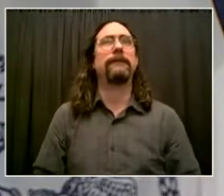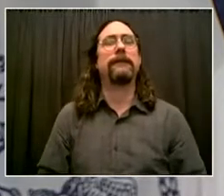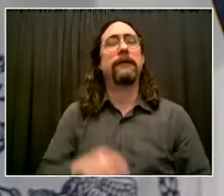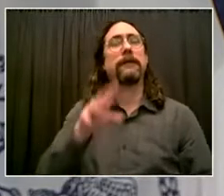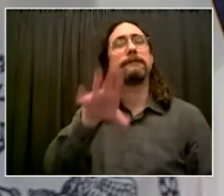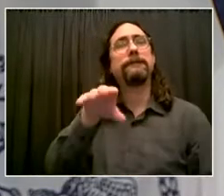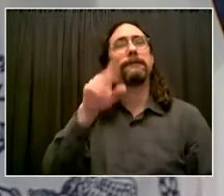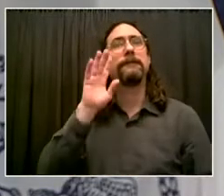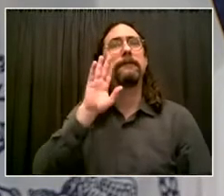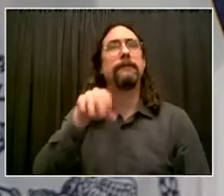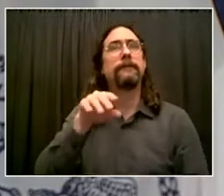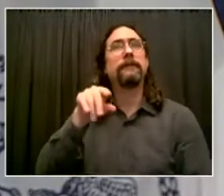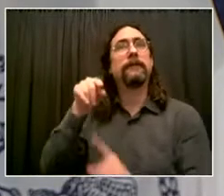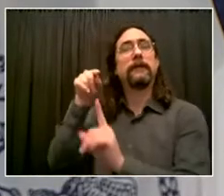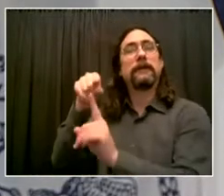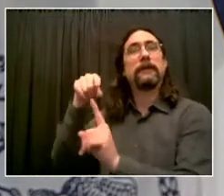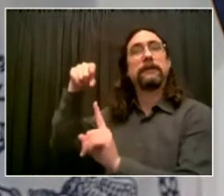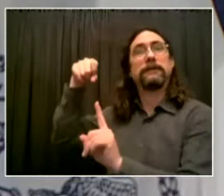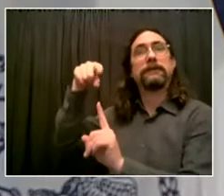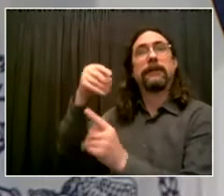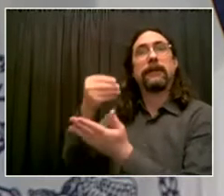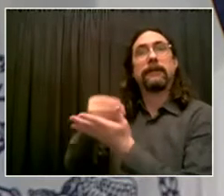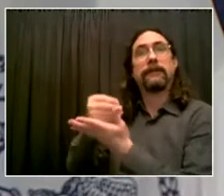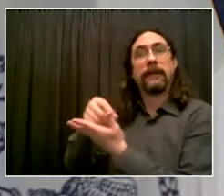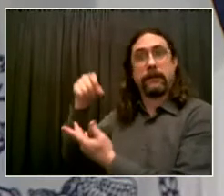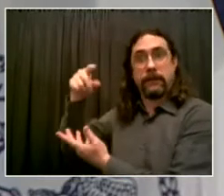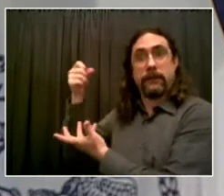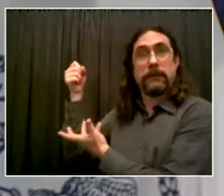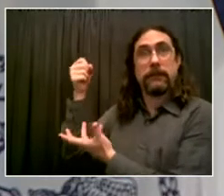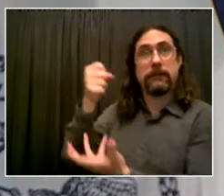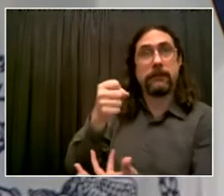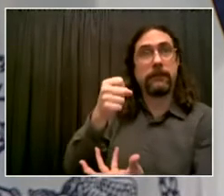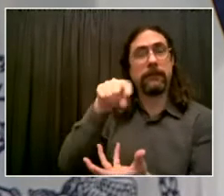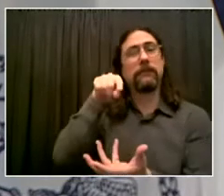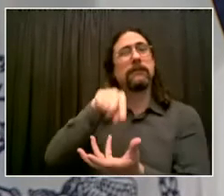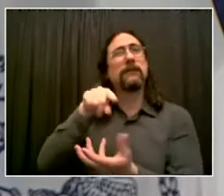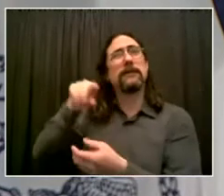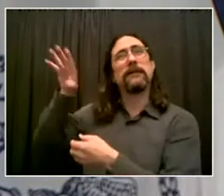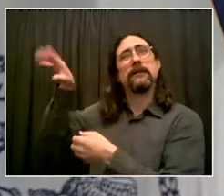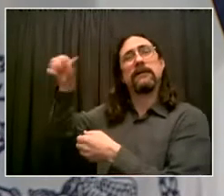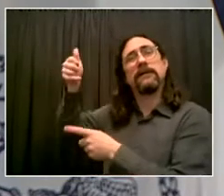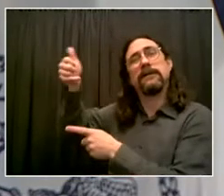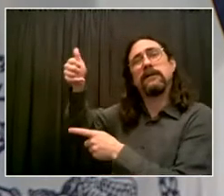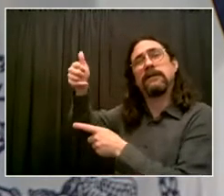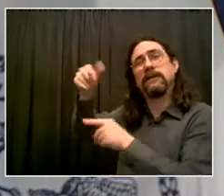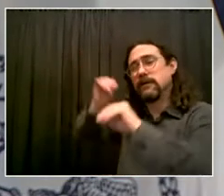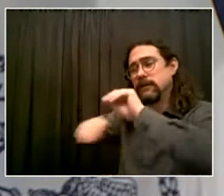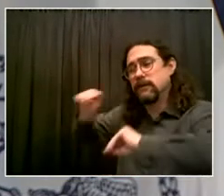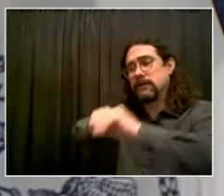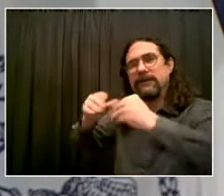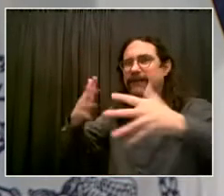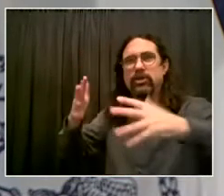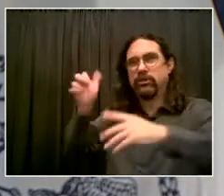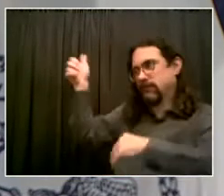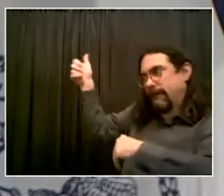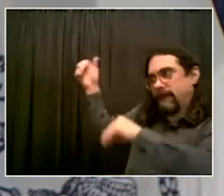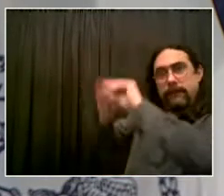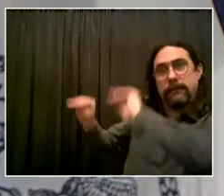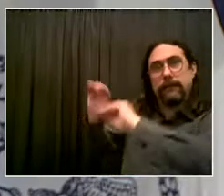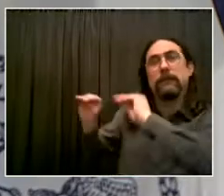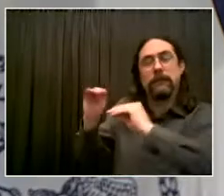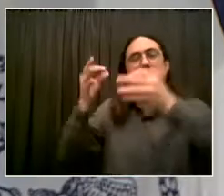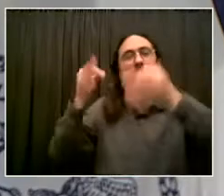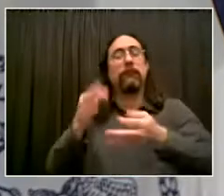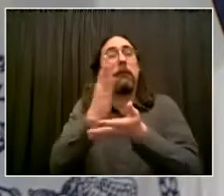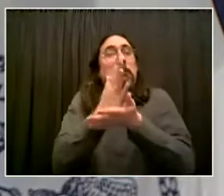The other thing I'd say is the nature of stimulus. I'm someone who believes we've learned a lesson of history. When in